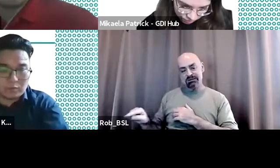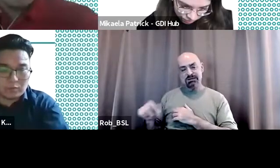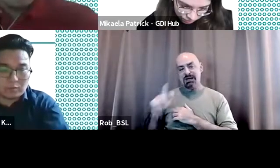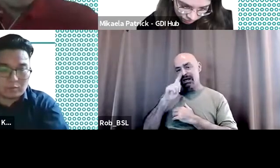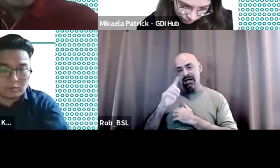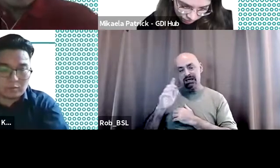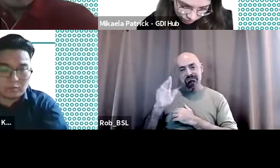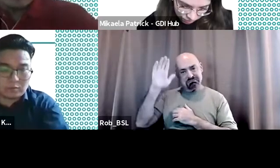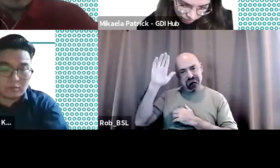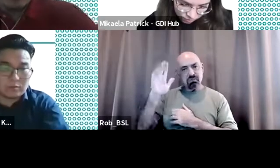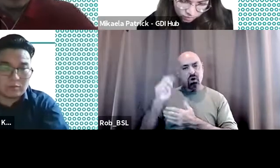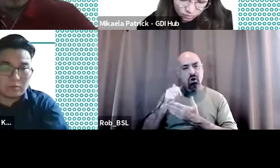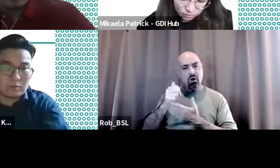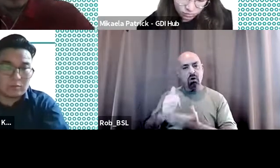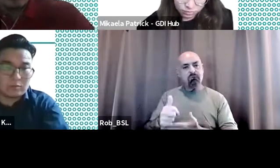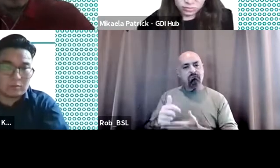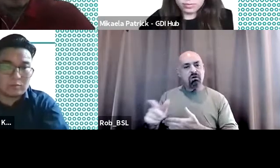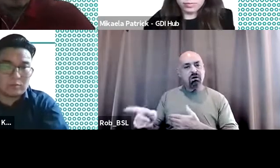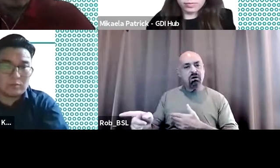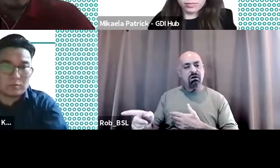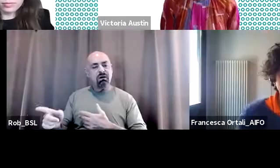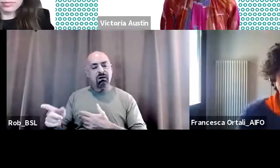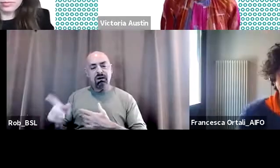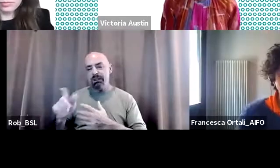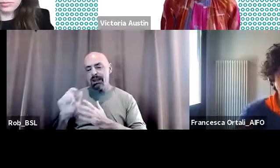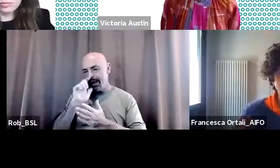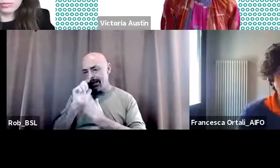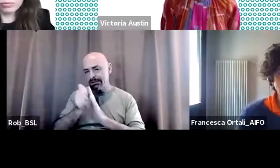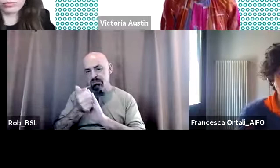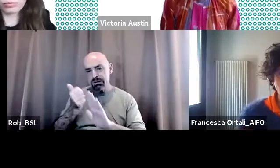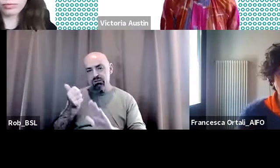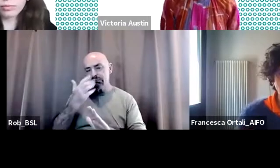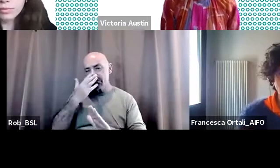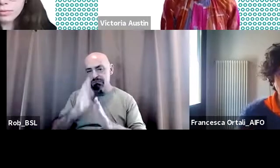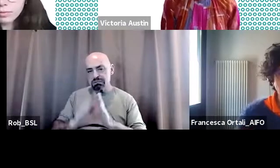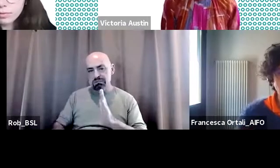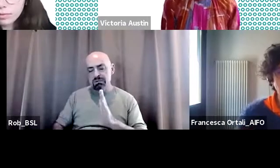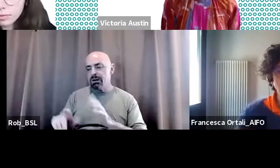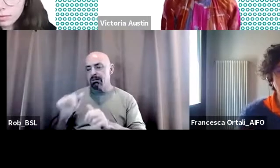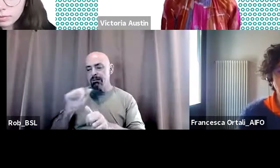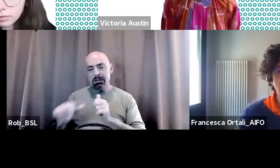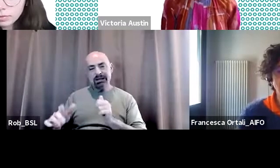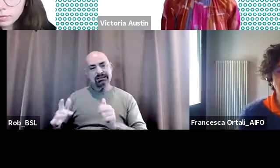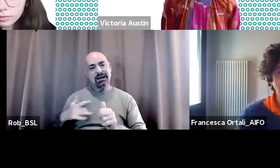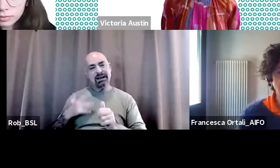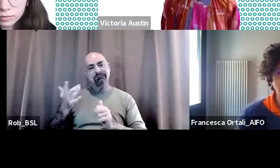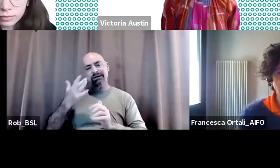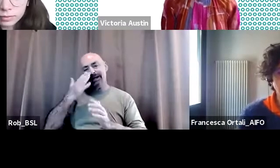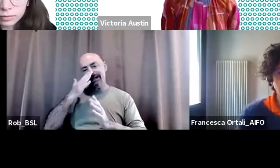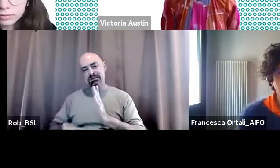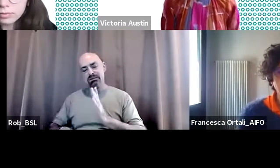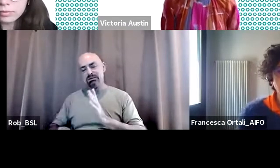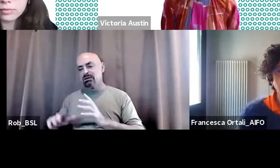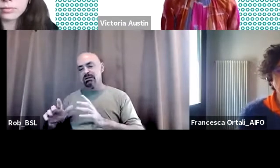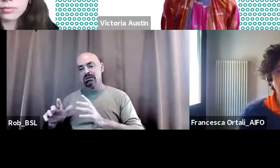offer the experience, the best experience in other countries. So